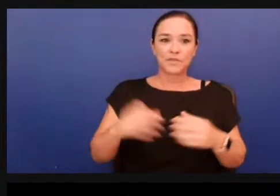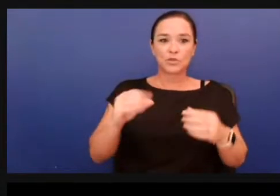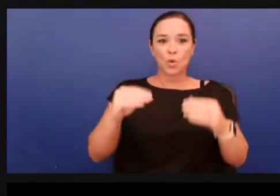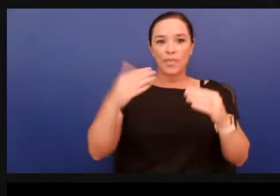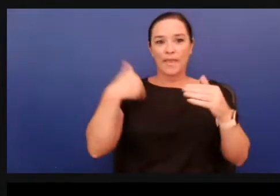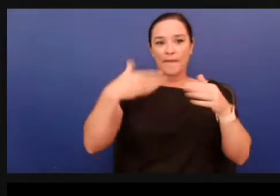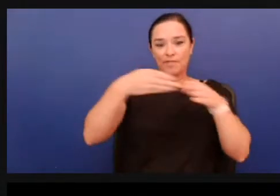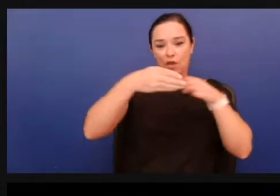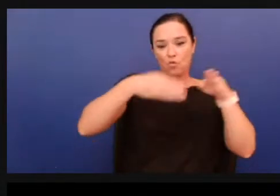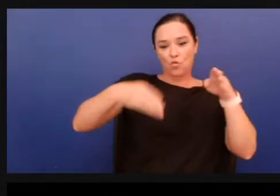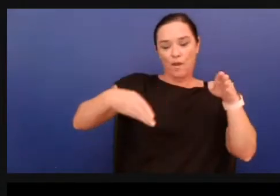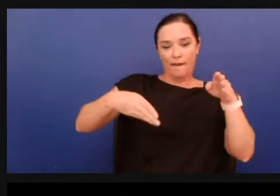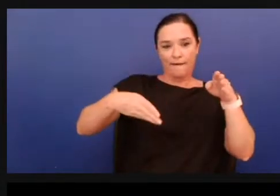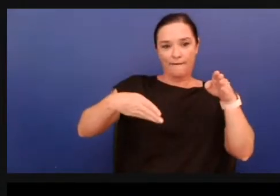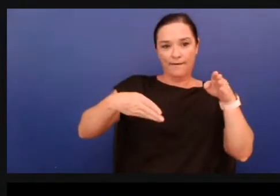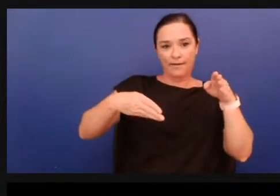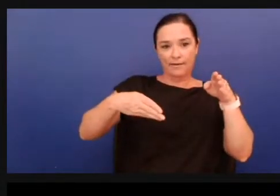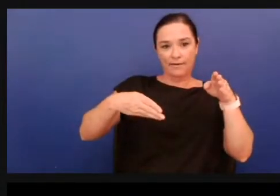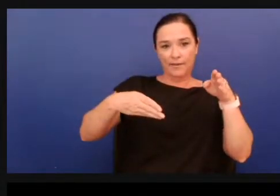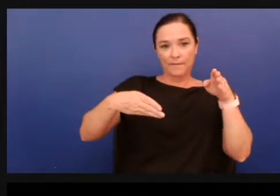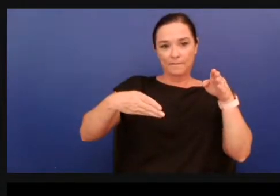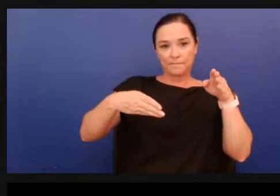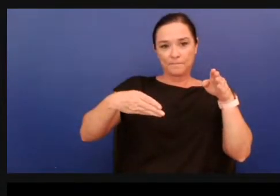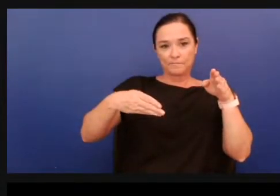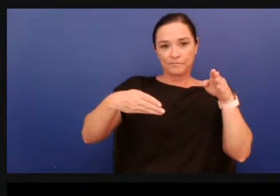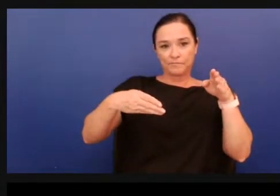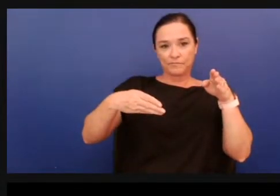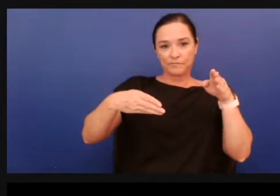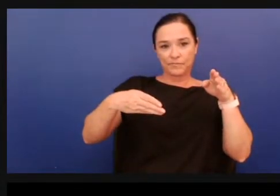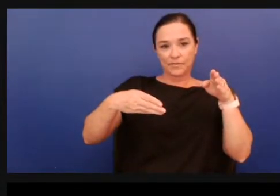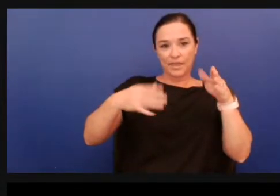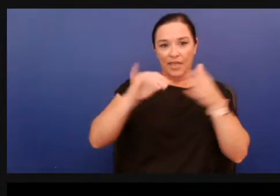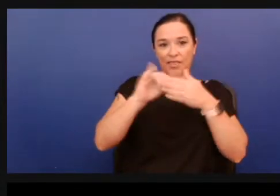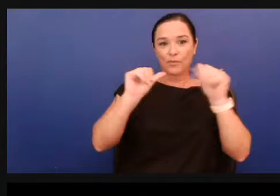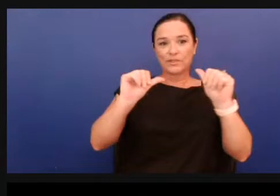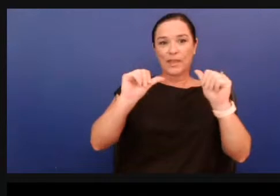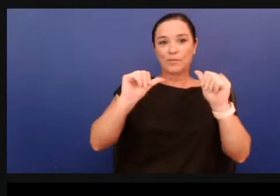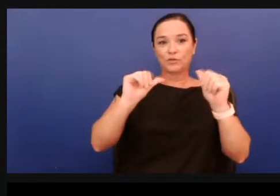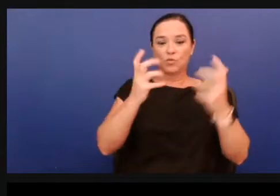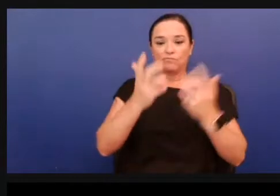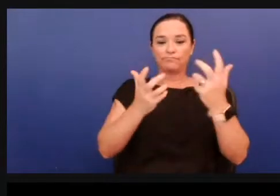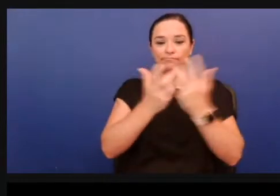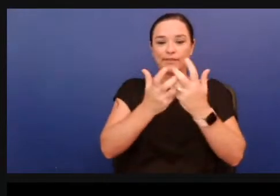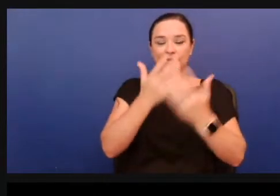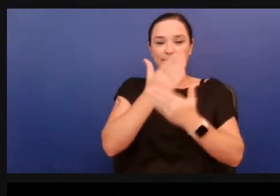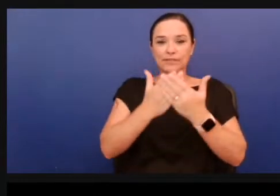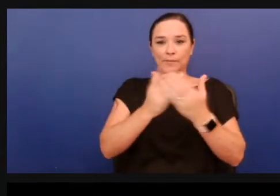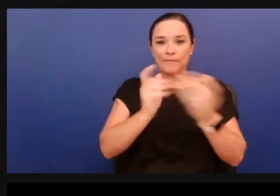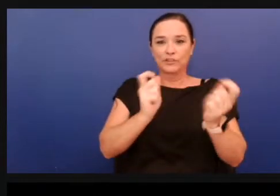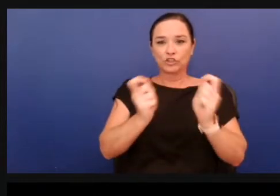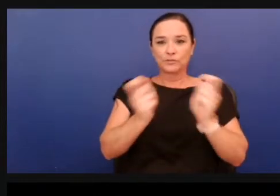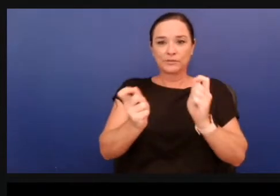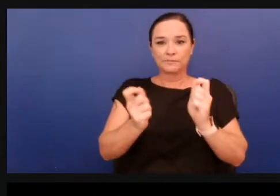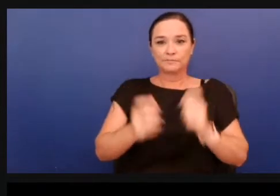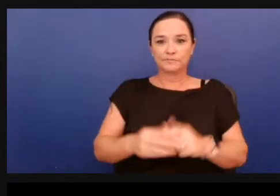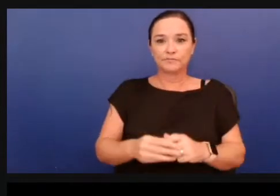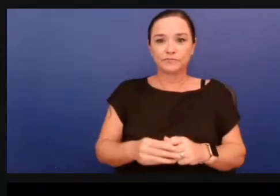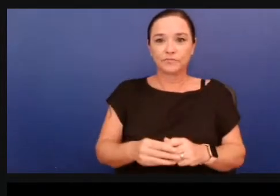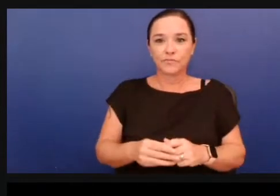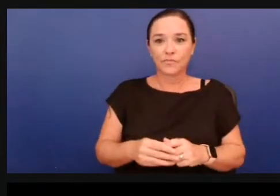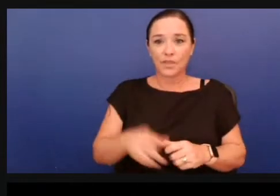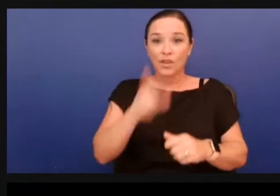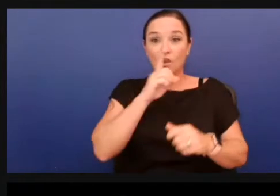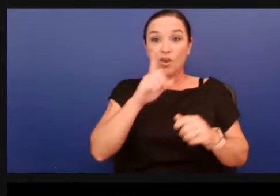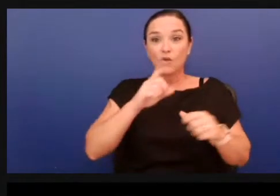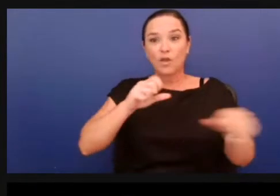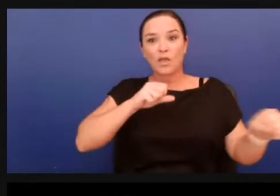was able to accommodate some of that adjustment. So certainly shook the ground a lot over at Pāhala. Further east at the